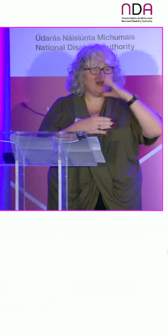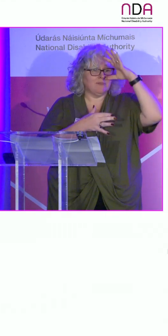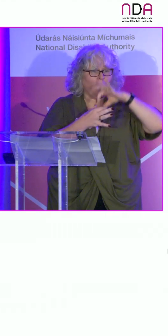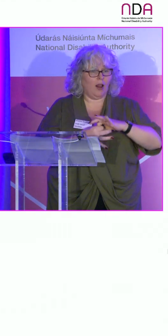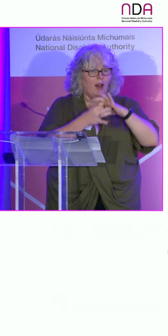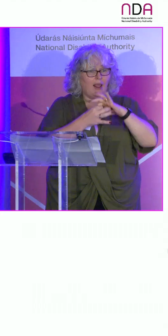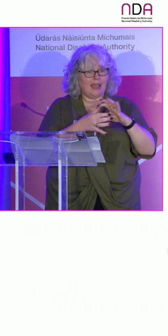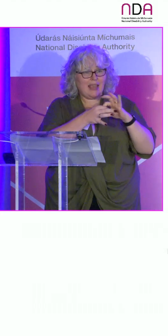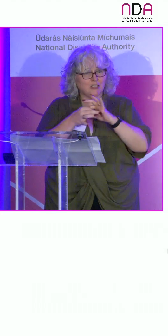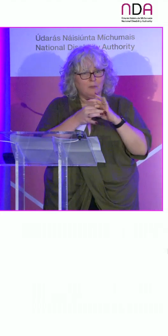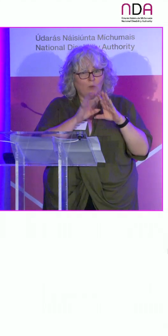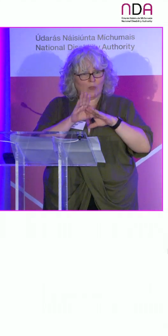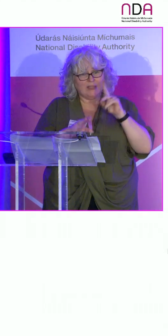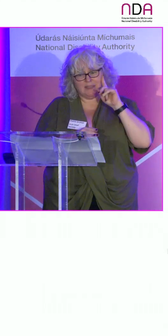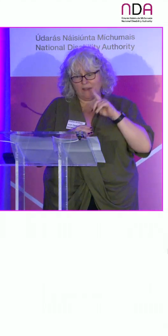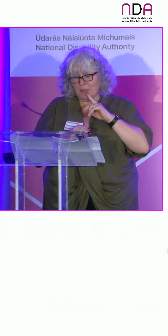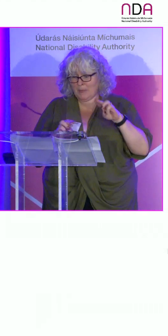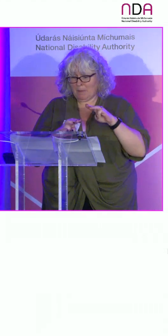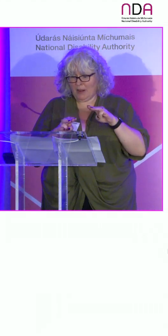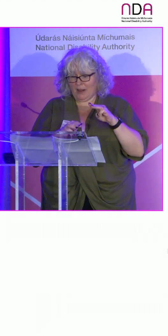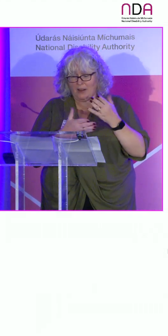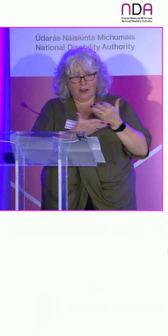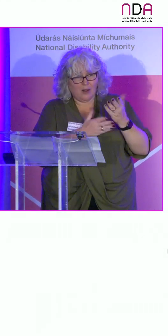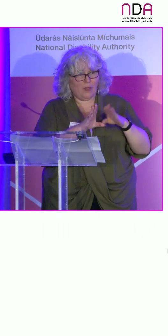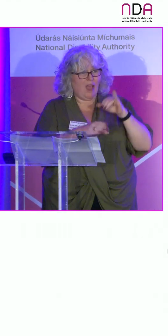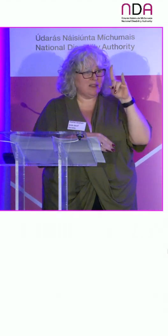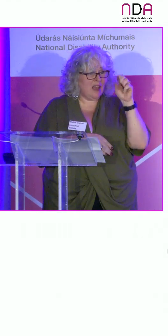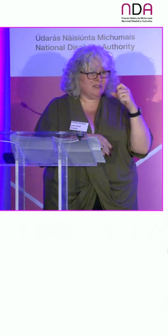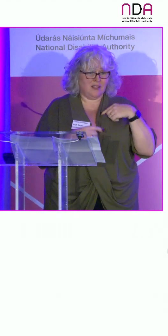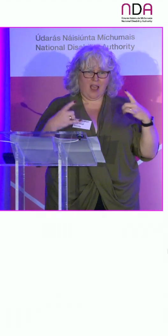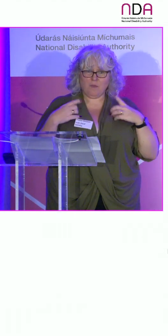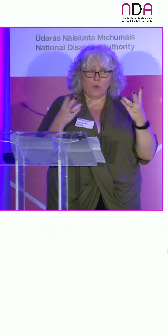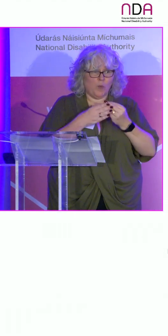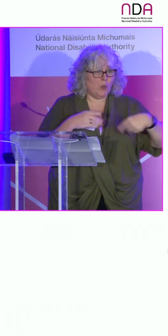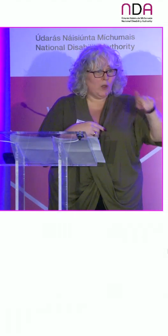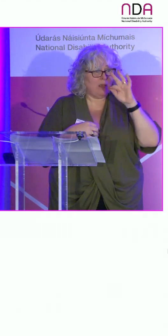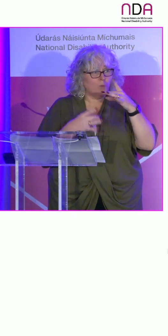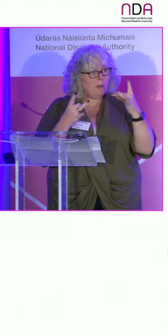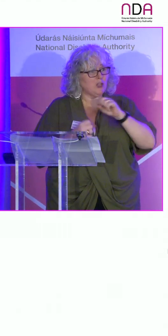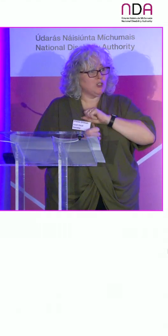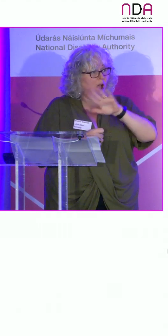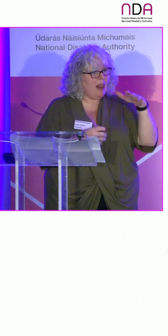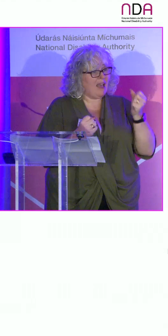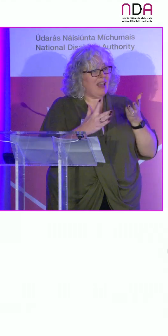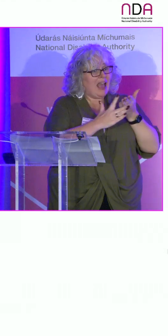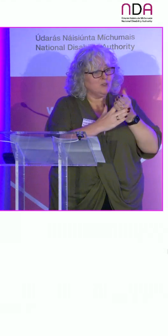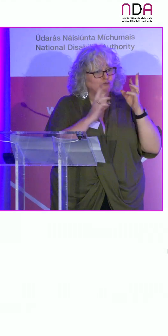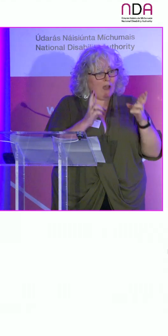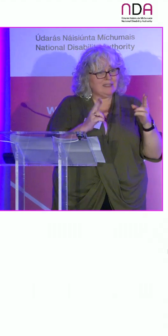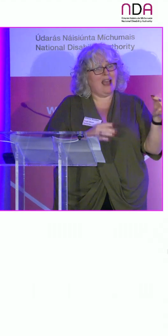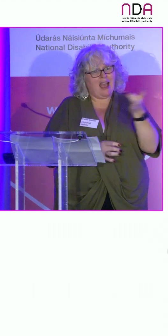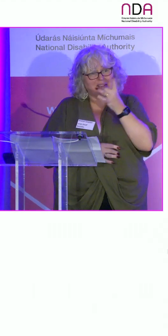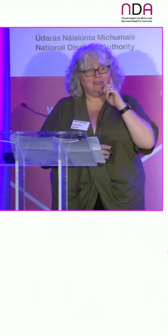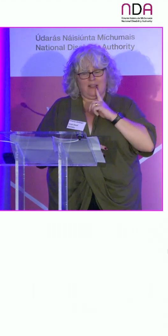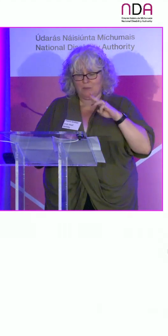assist. It's to have that meaningful engagement with deaf people in themselves through that consultation prospects.